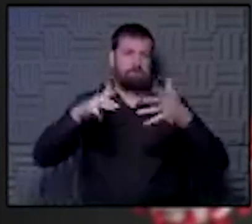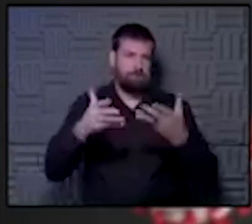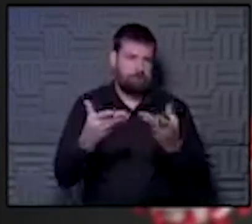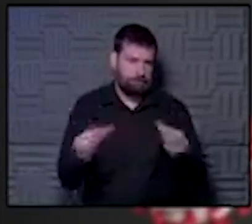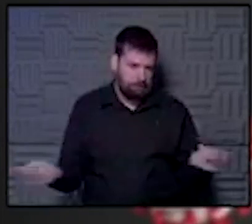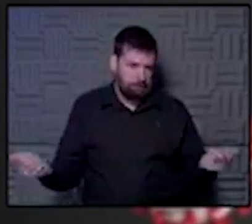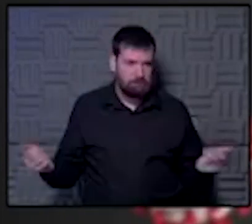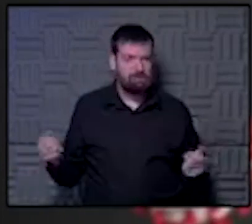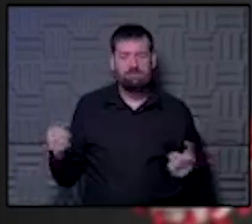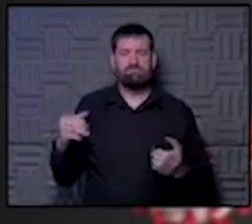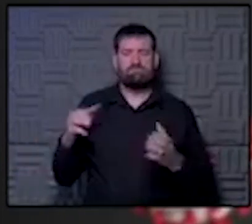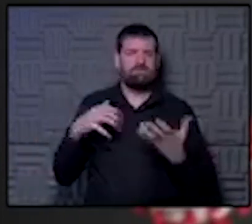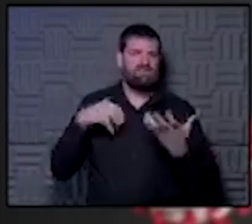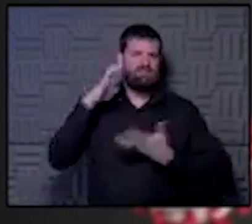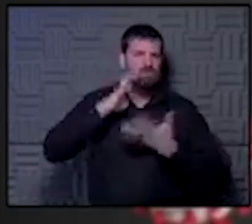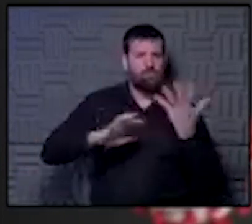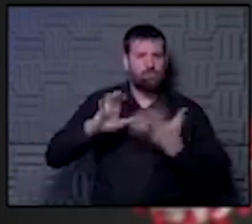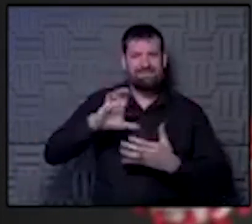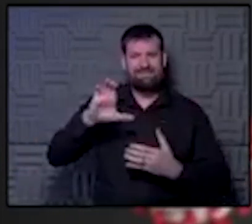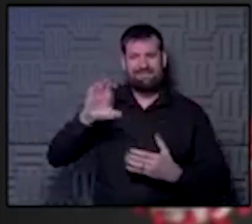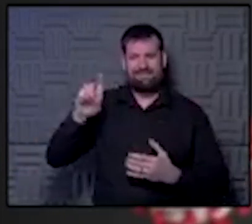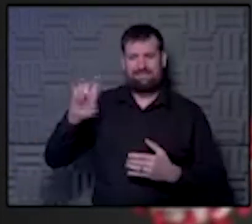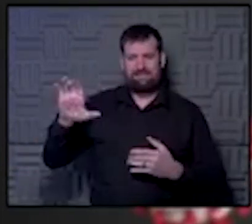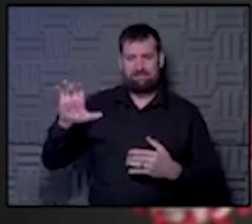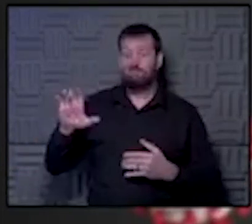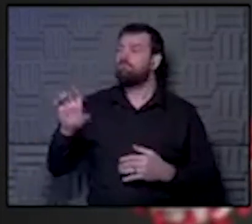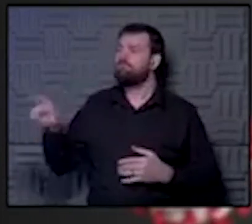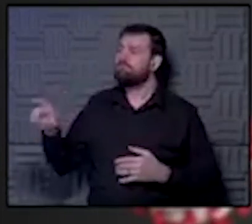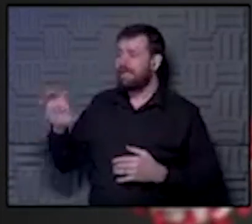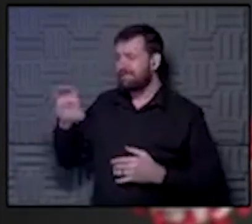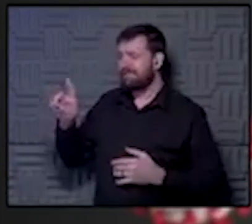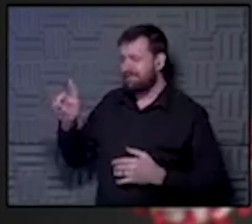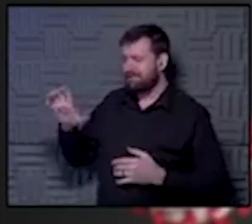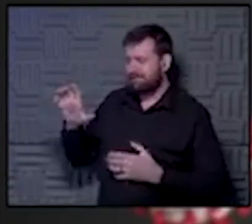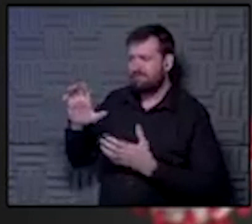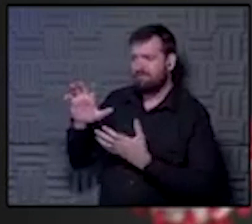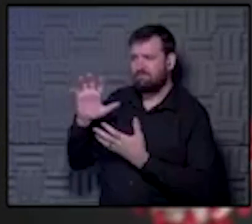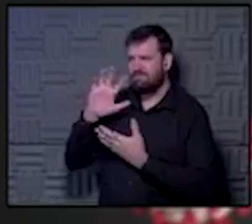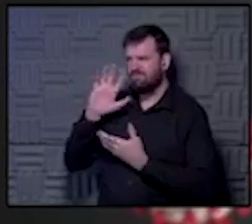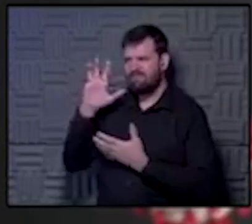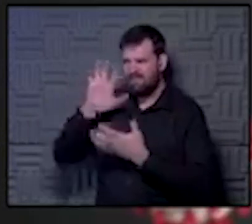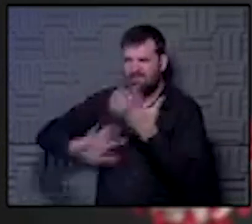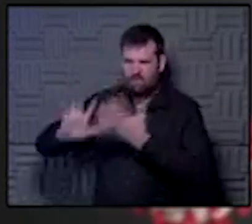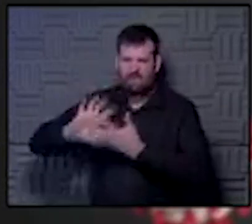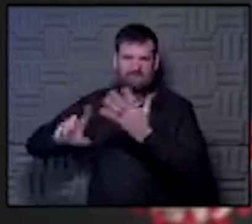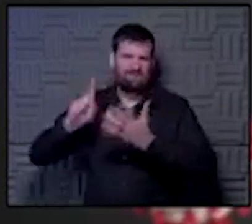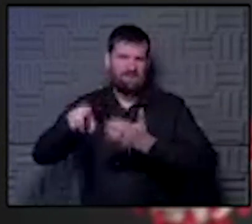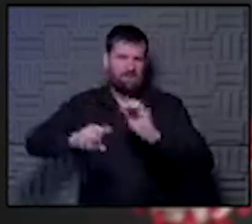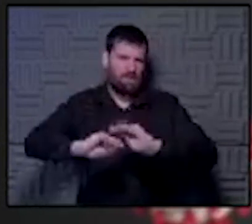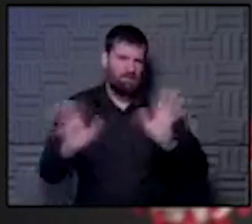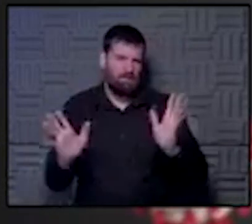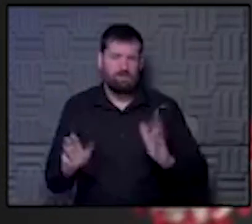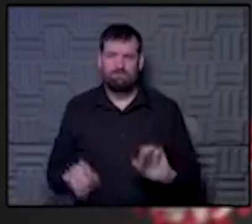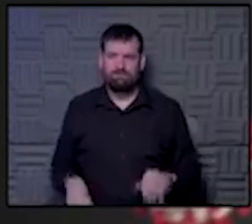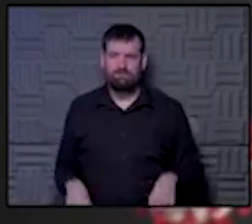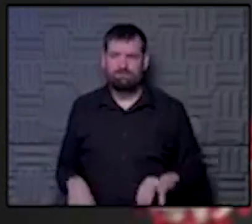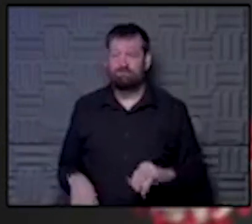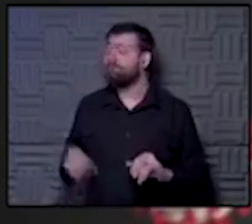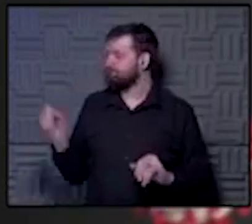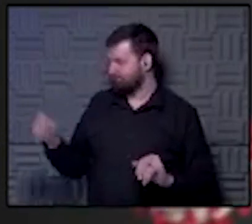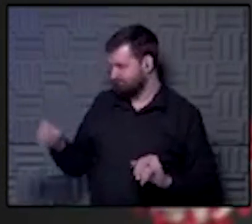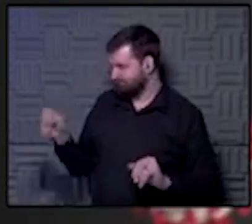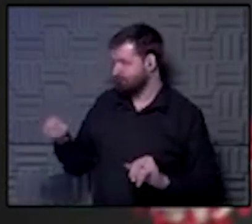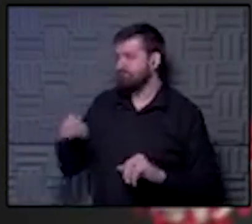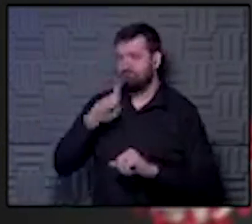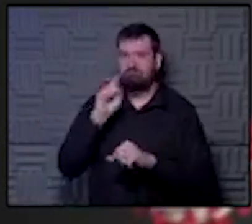CDC accumulative breath clouds. Yeah, I think the CDC was confusing when they put out that recommendation, but I think they had to clarify the Hawkeye. Yeah. Yeah, I